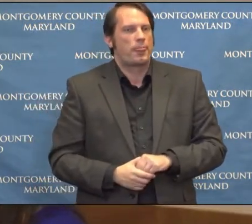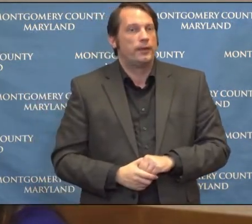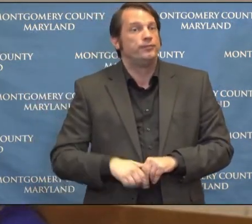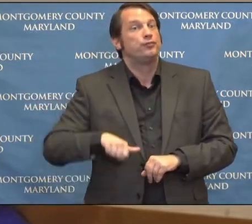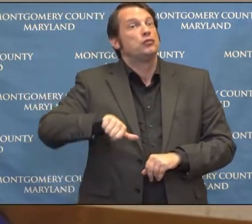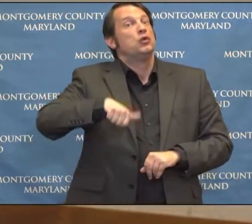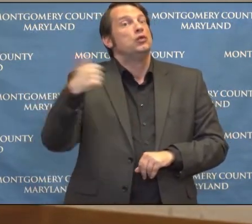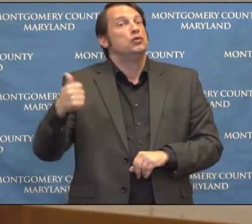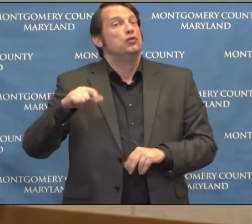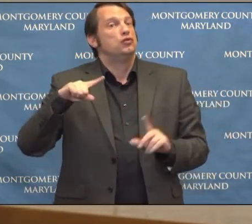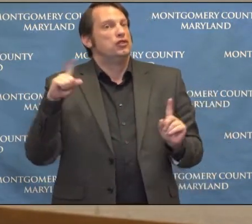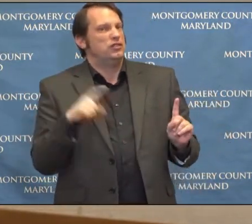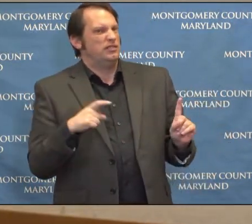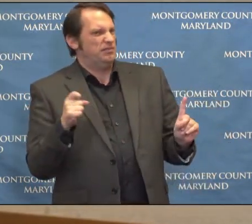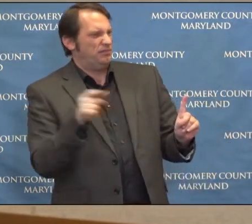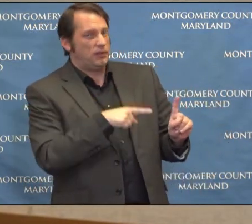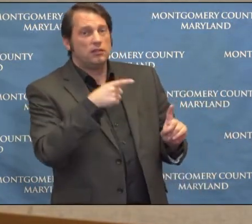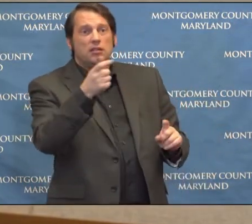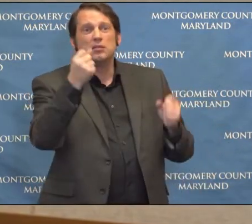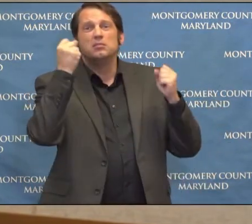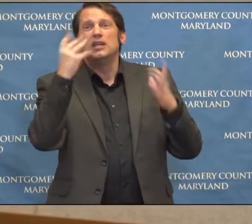Are there services for them?